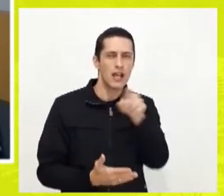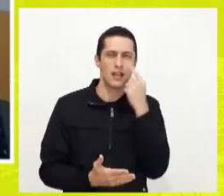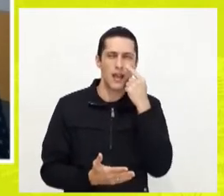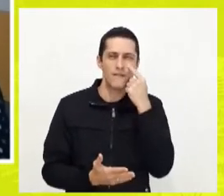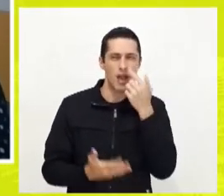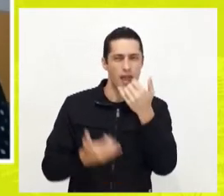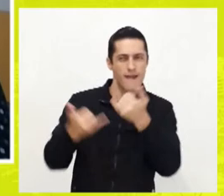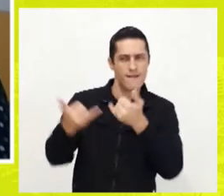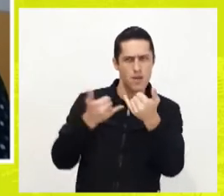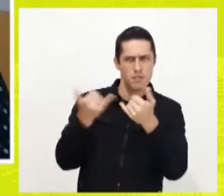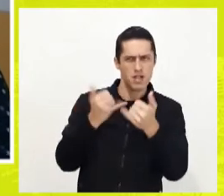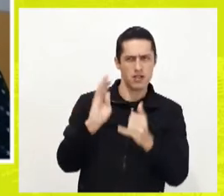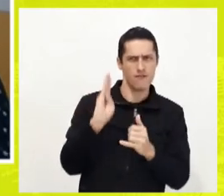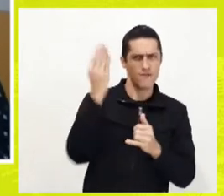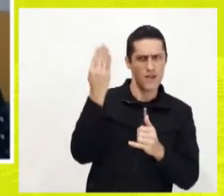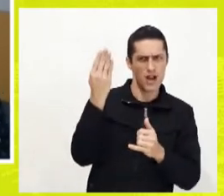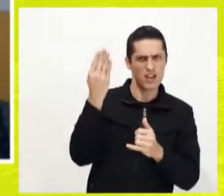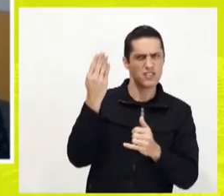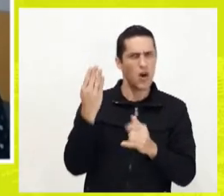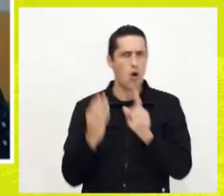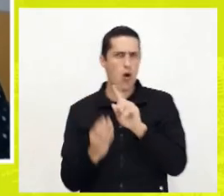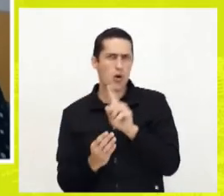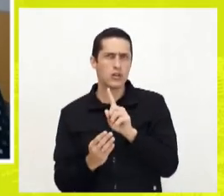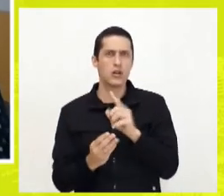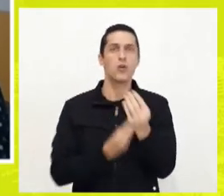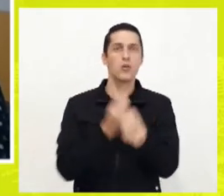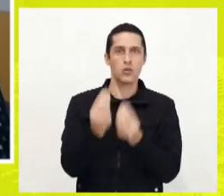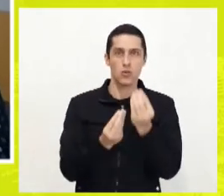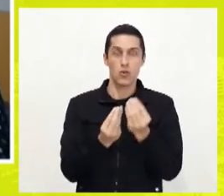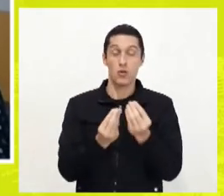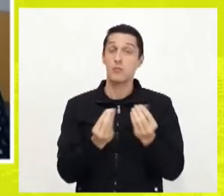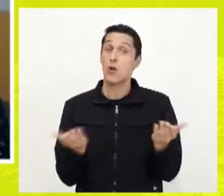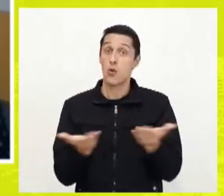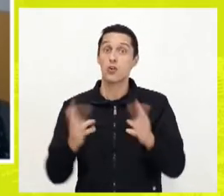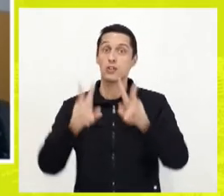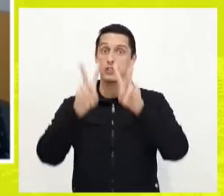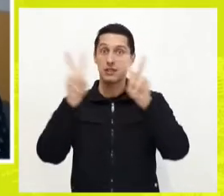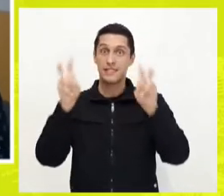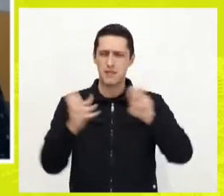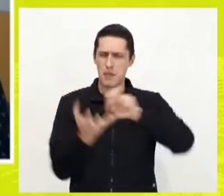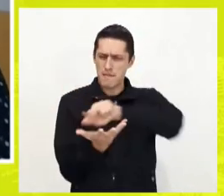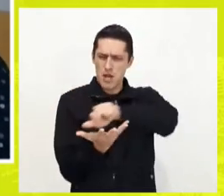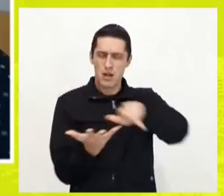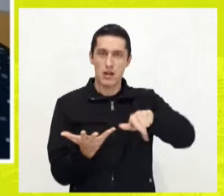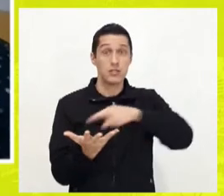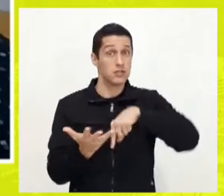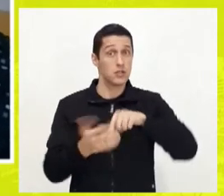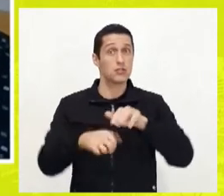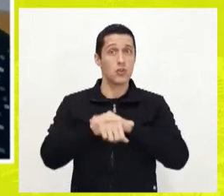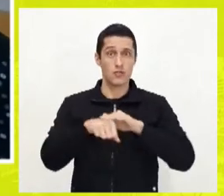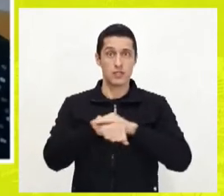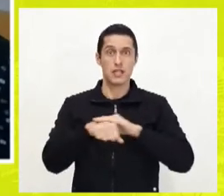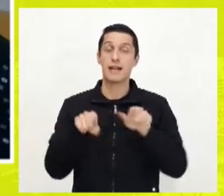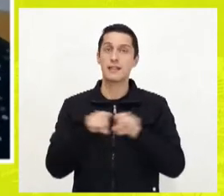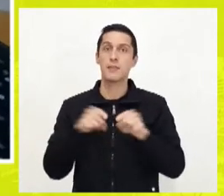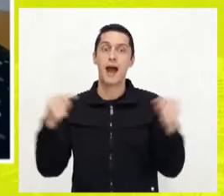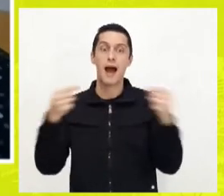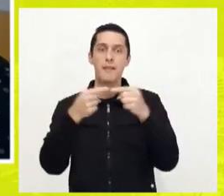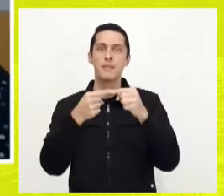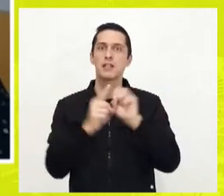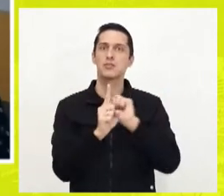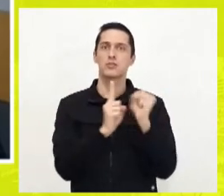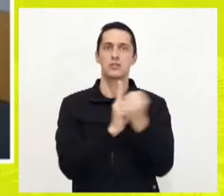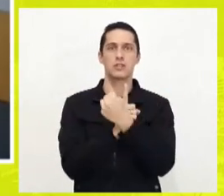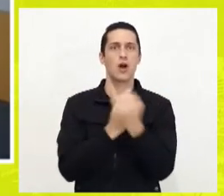in all its possible ways it's a possibility to talk about different subjects and their impact on society we're going to talk